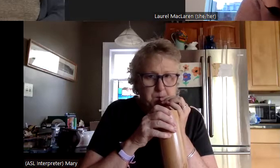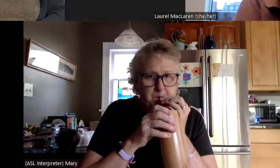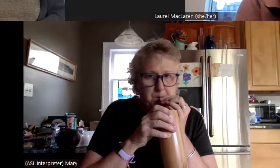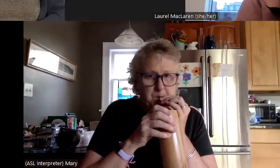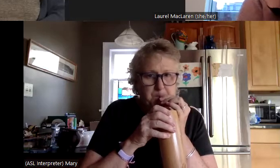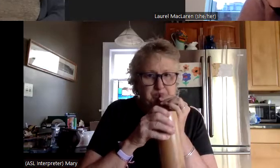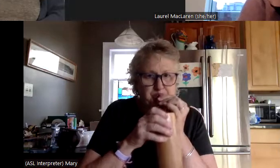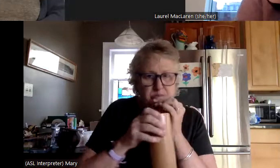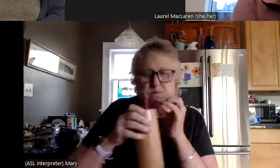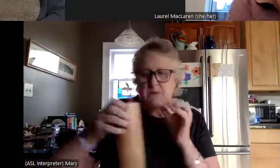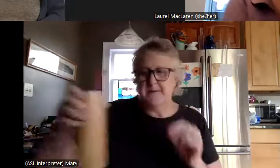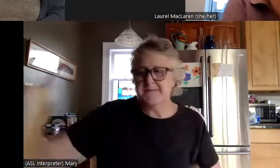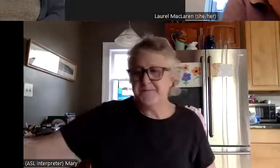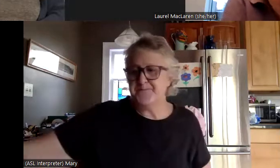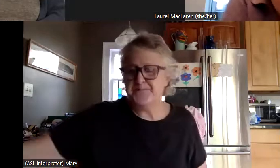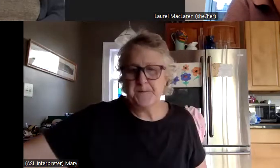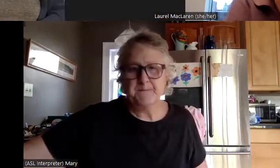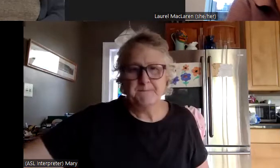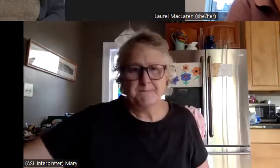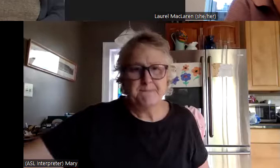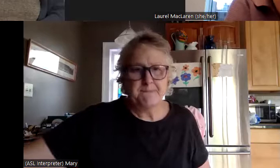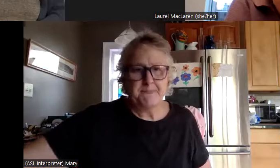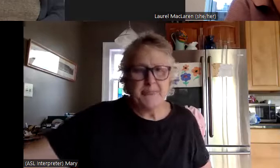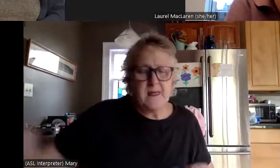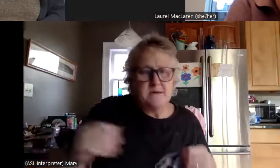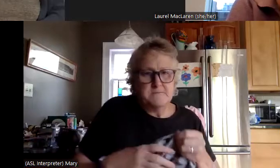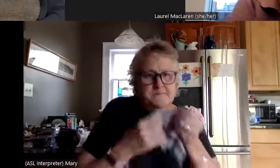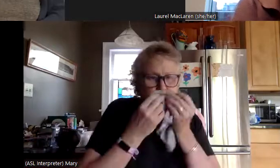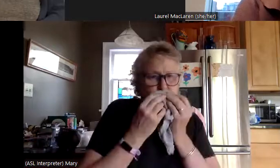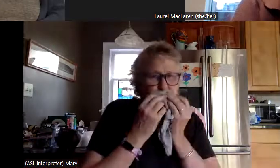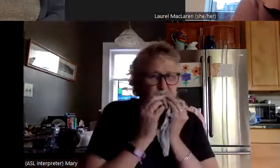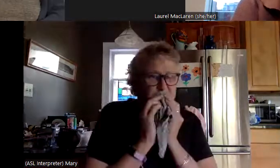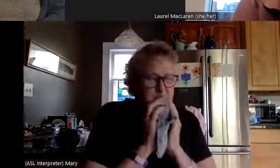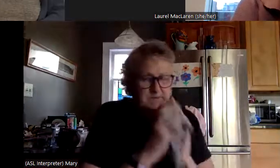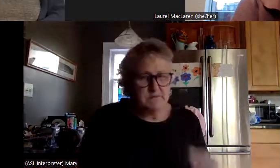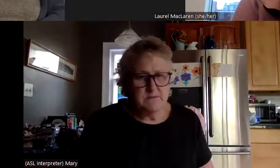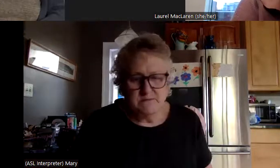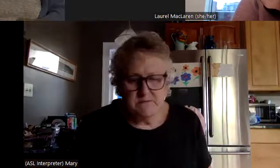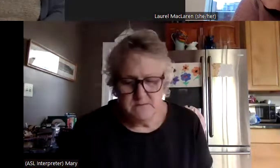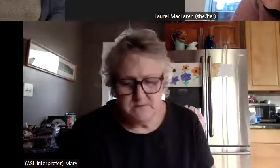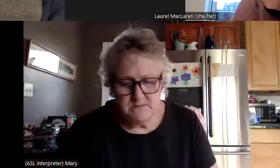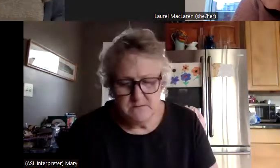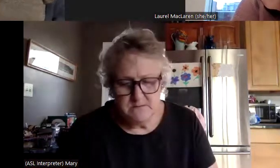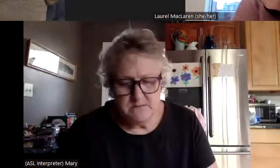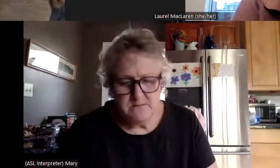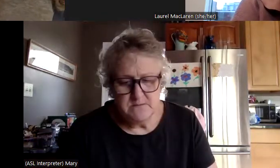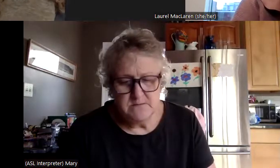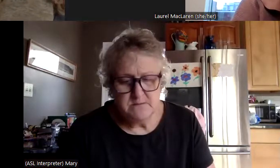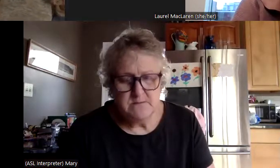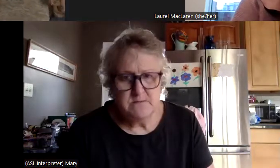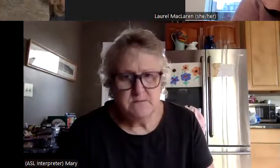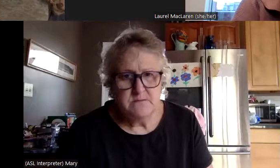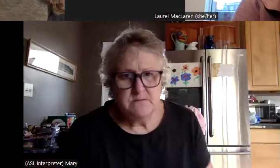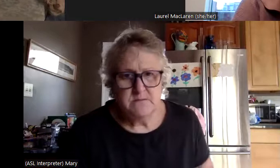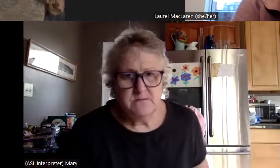suddenly it's not this like beautiful sunny fall here. It's like this miserable, Oh, wow. rainy. I think it's been like Yeah. between